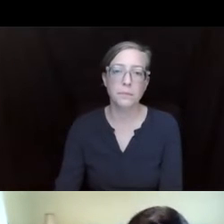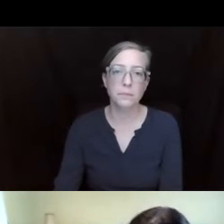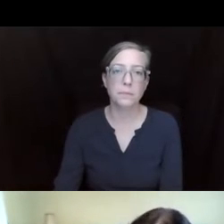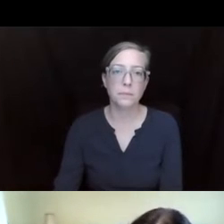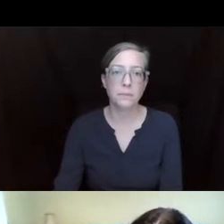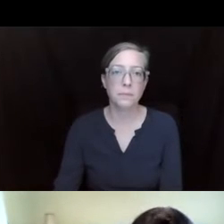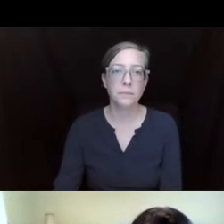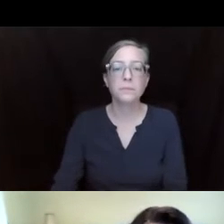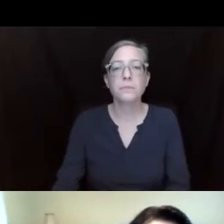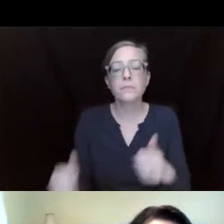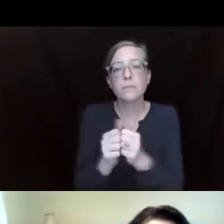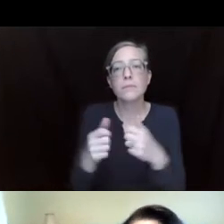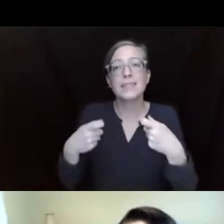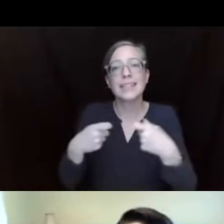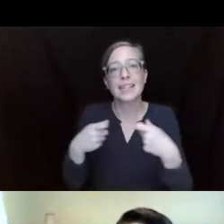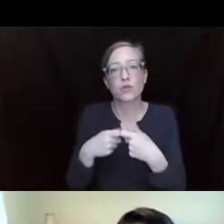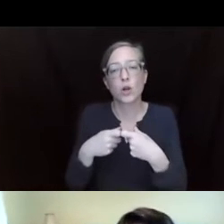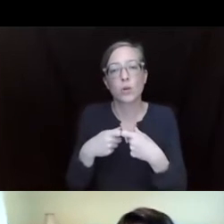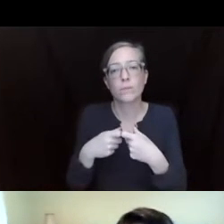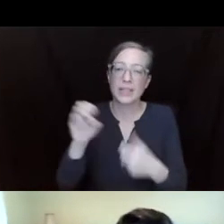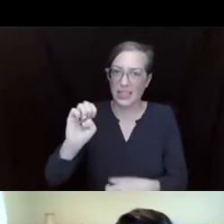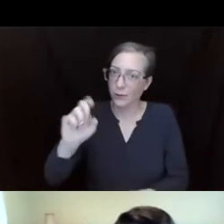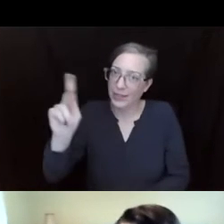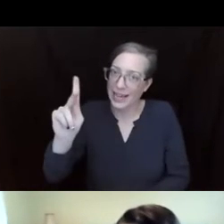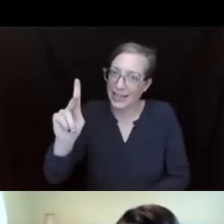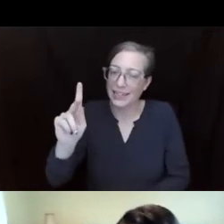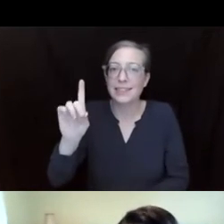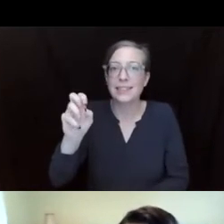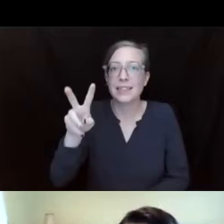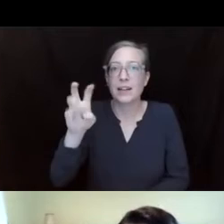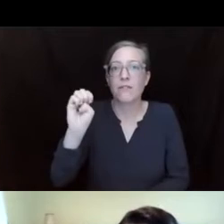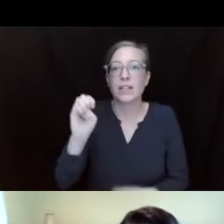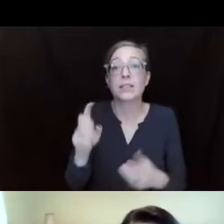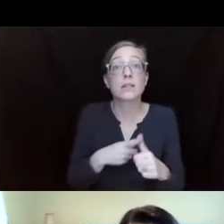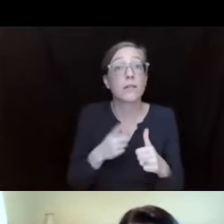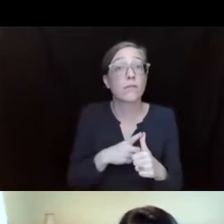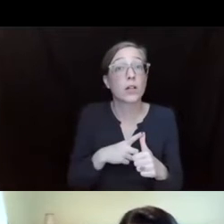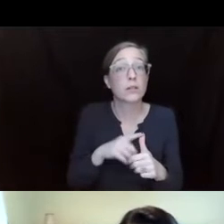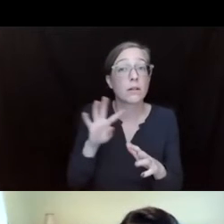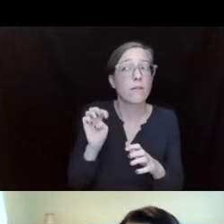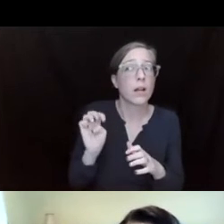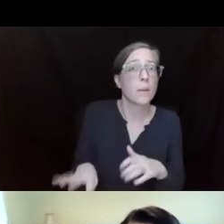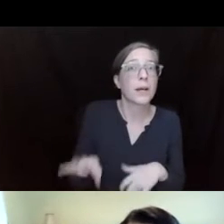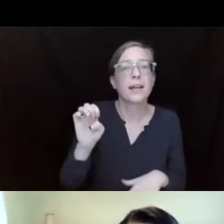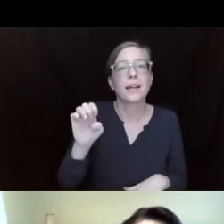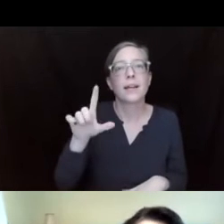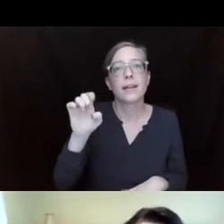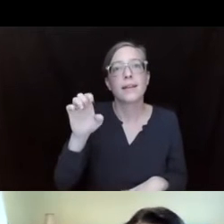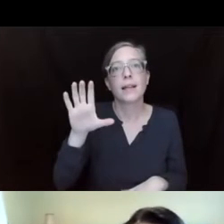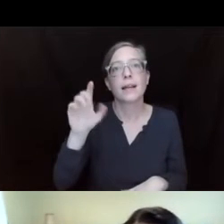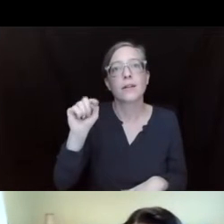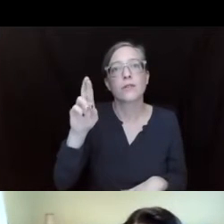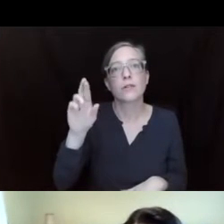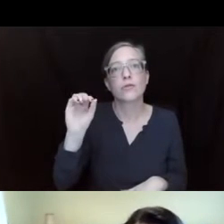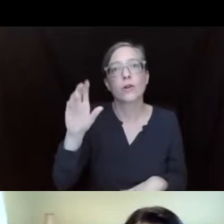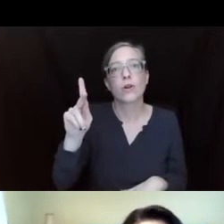electrokinetic devices, okay? So the first phenomena is electrophoresis. I think 100% of the people present here are familiar